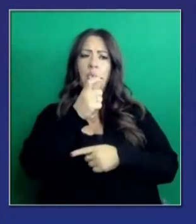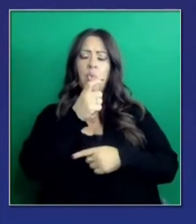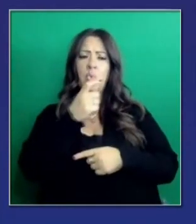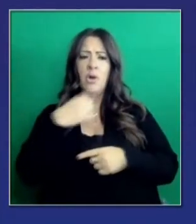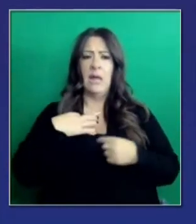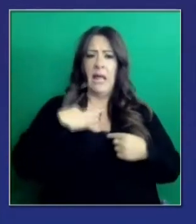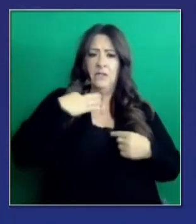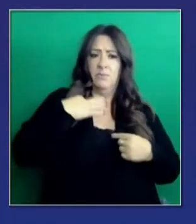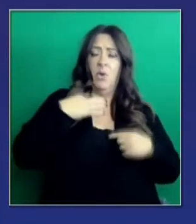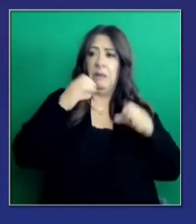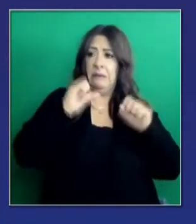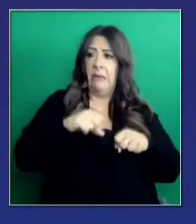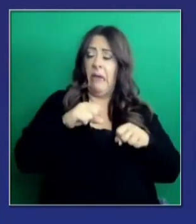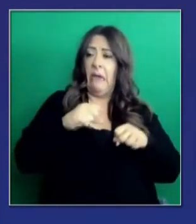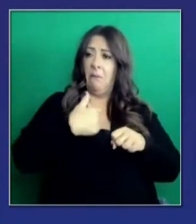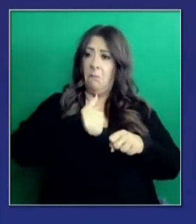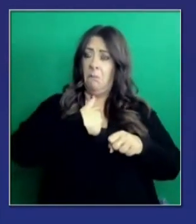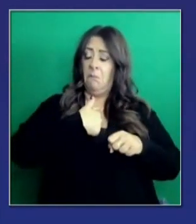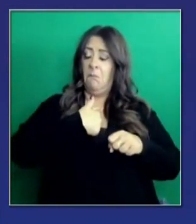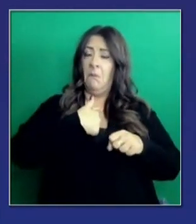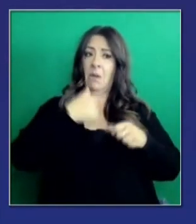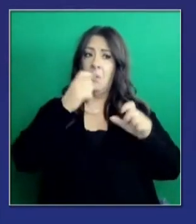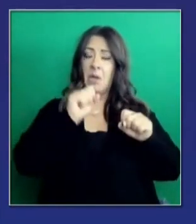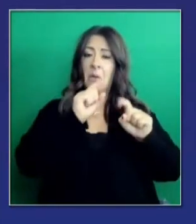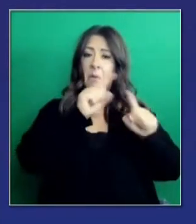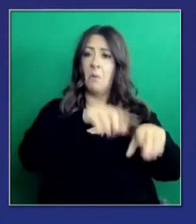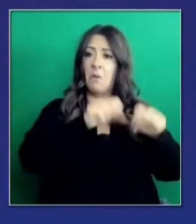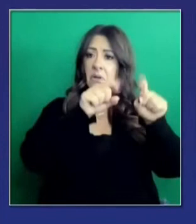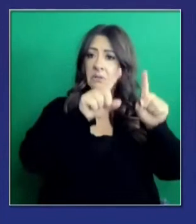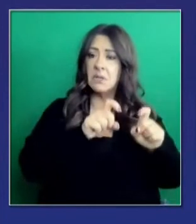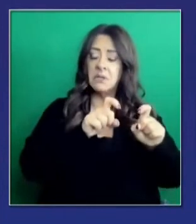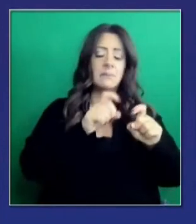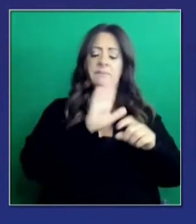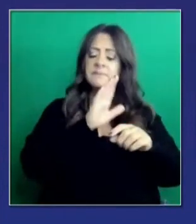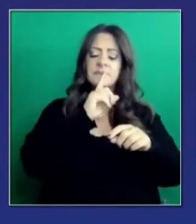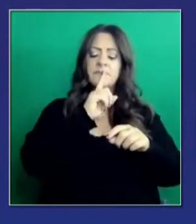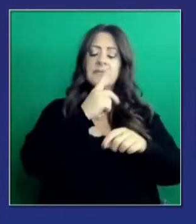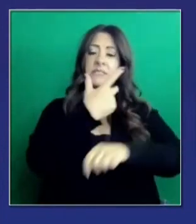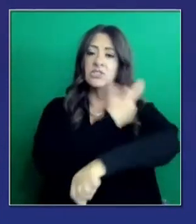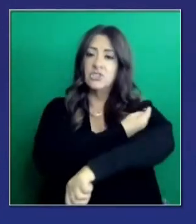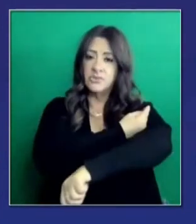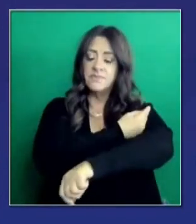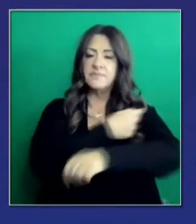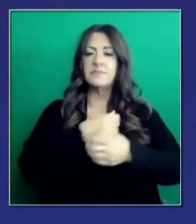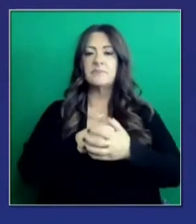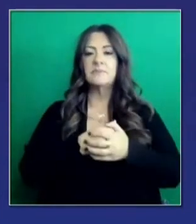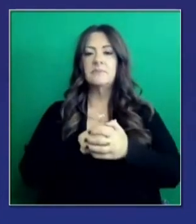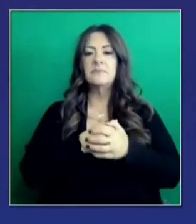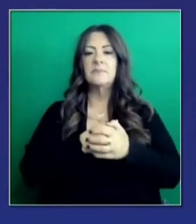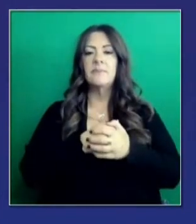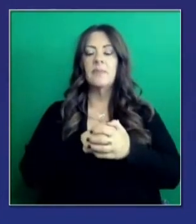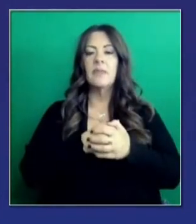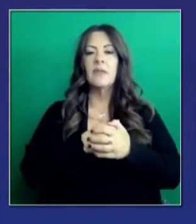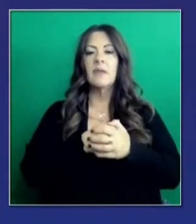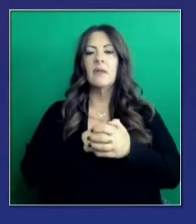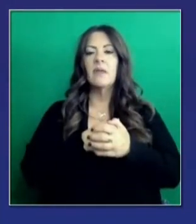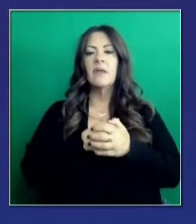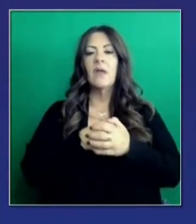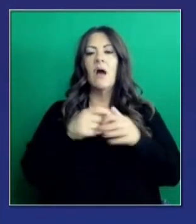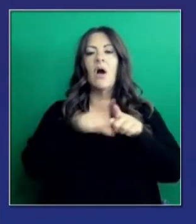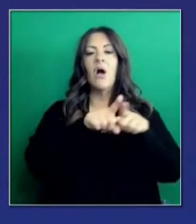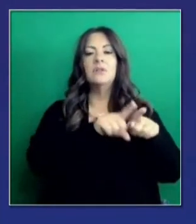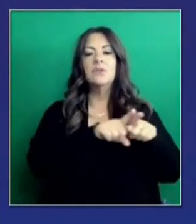65 plus cohort that we have advanced. We'll talk a little bit more about that in a second. We're also looking to standardize